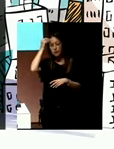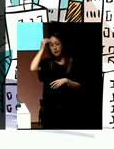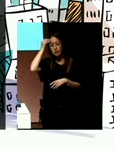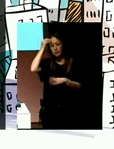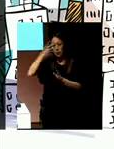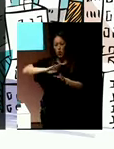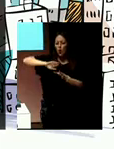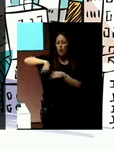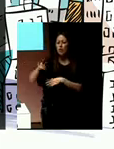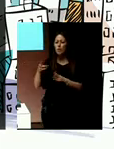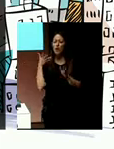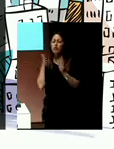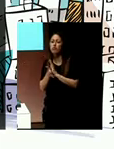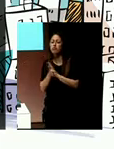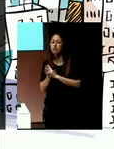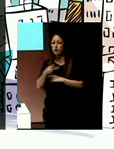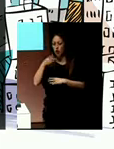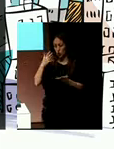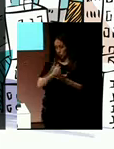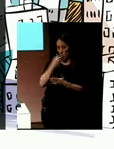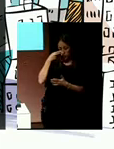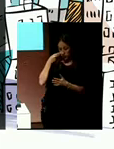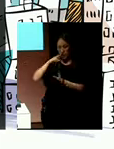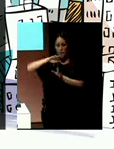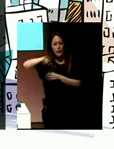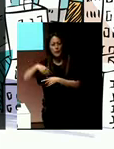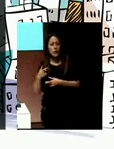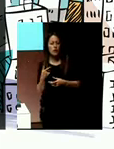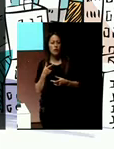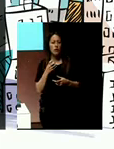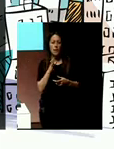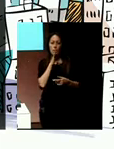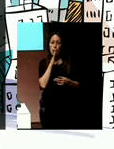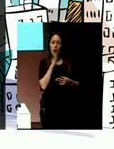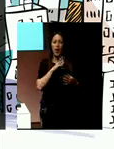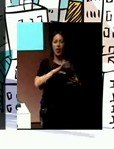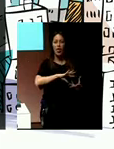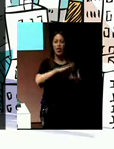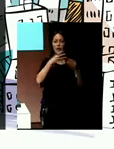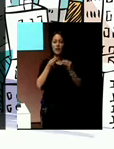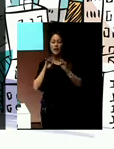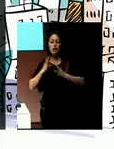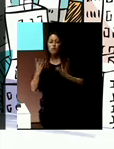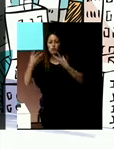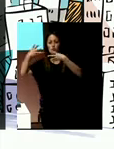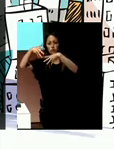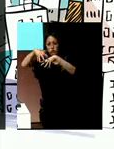I keep the last you said. Everything was very interesting, but really the concept about the inclusive